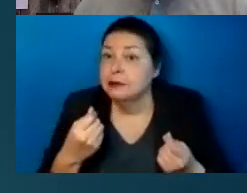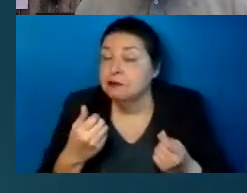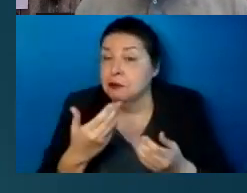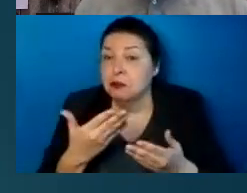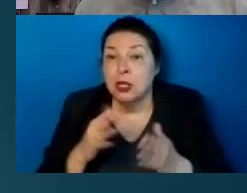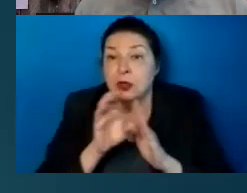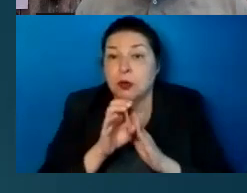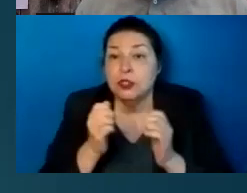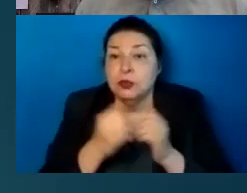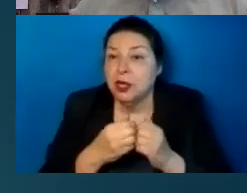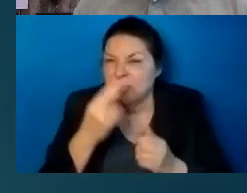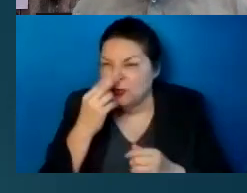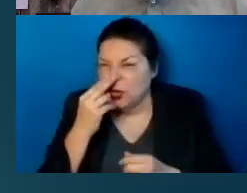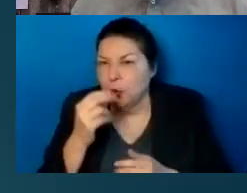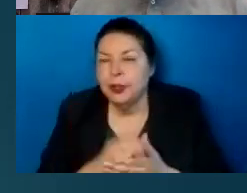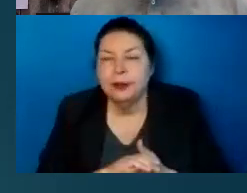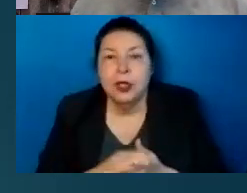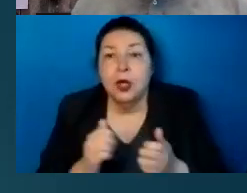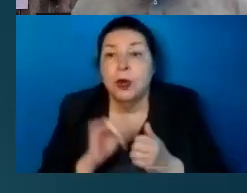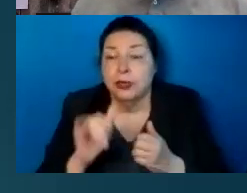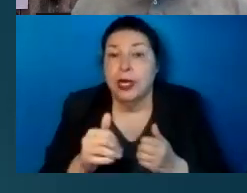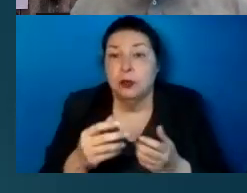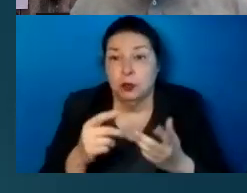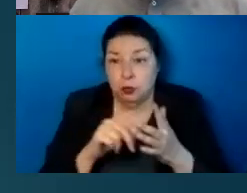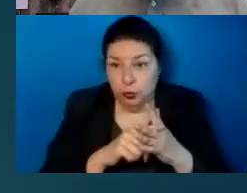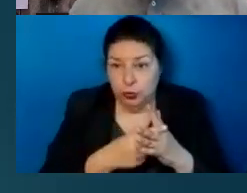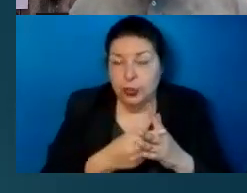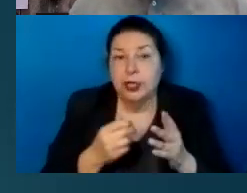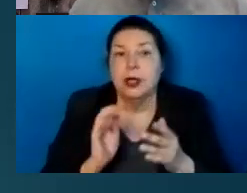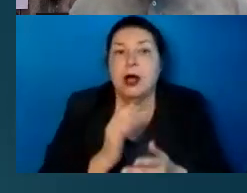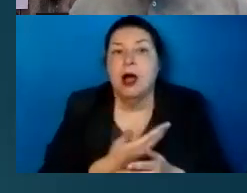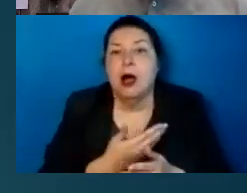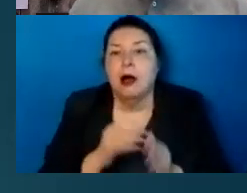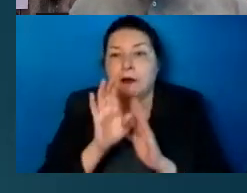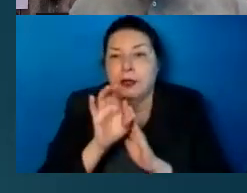So with that, we will start our video.